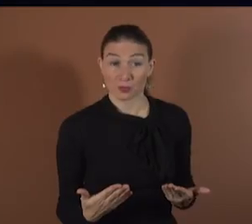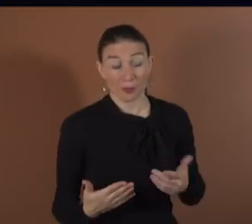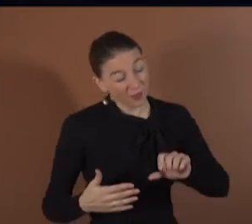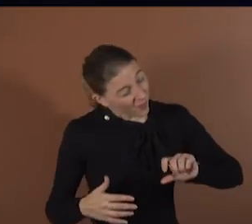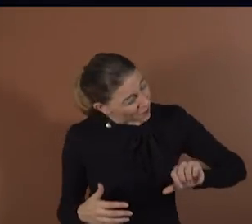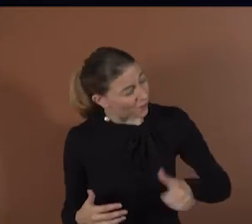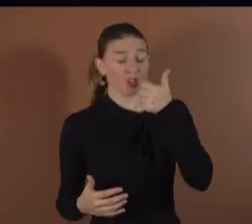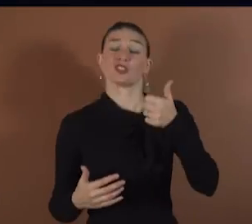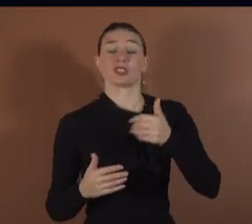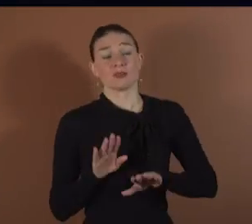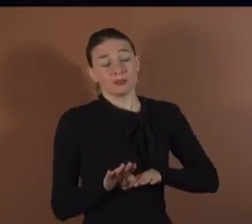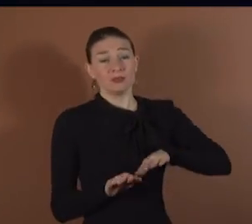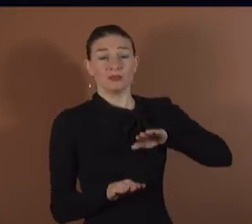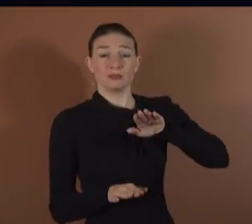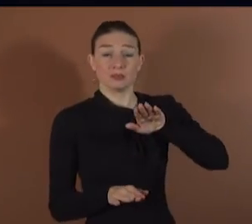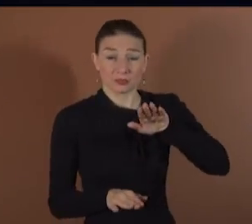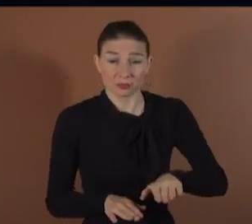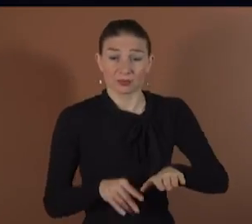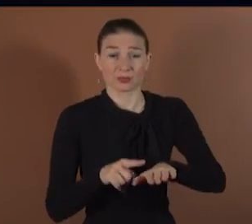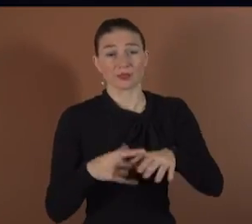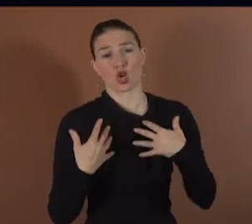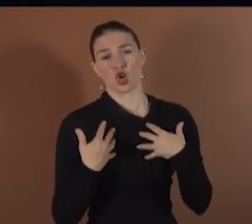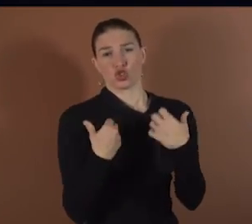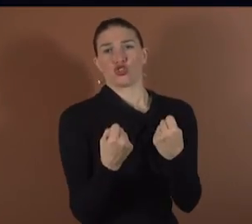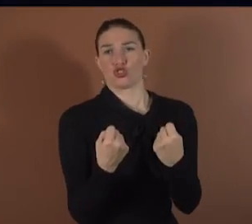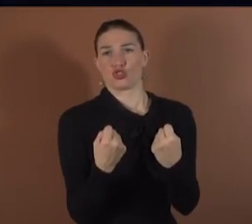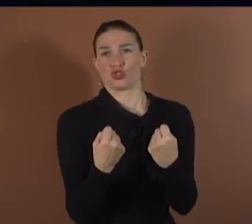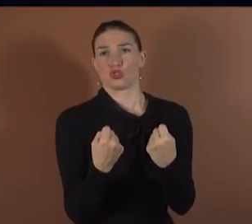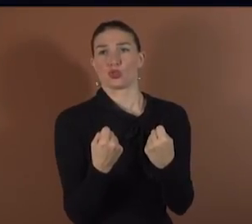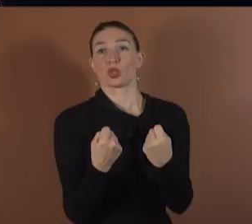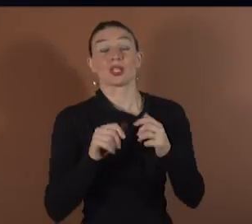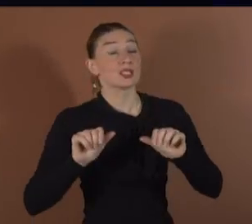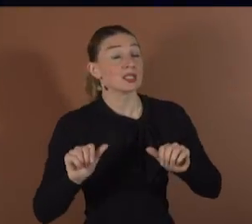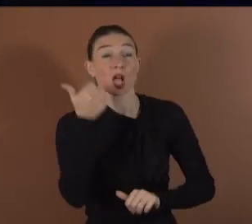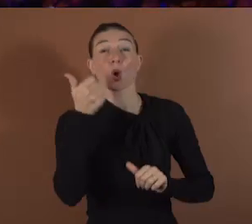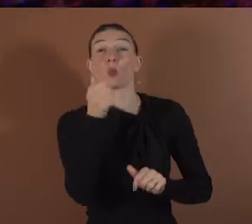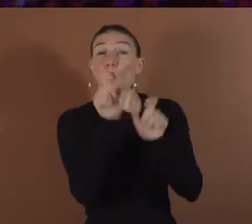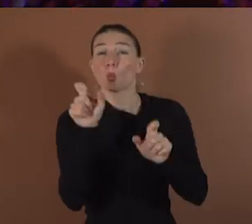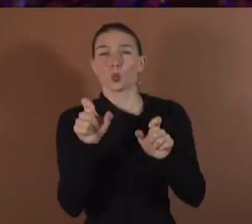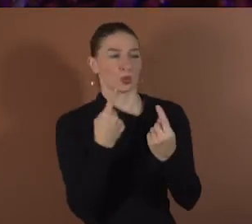and it starts with each and every one of you. Thank you very much.